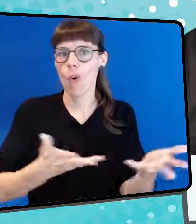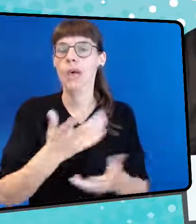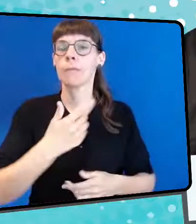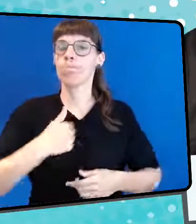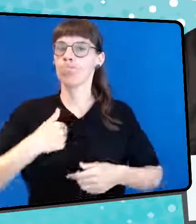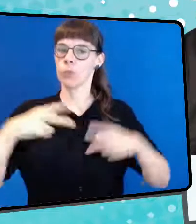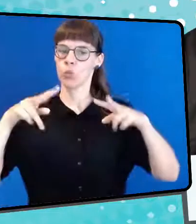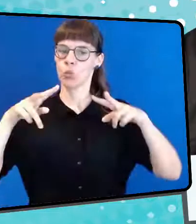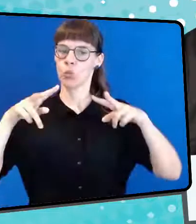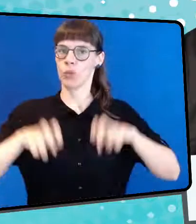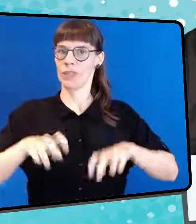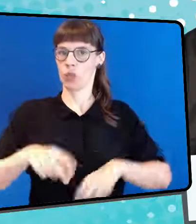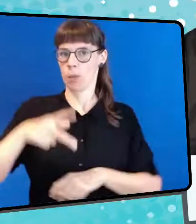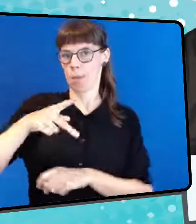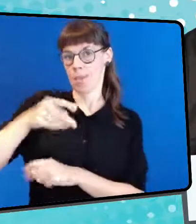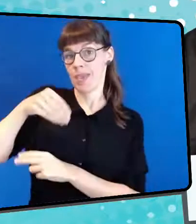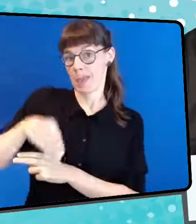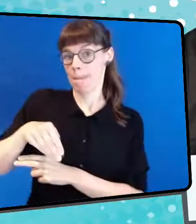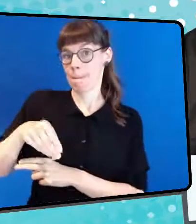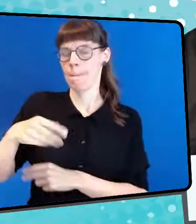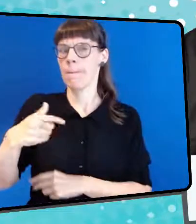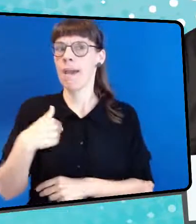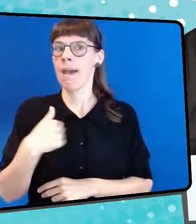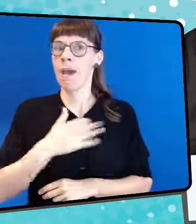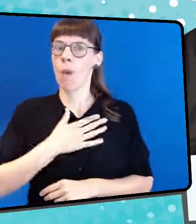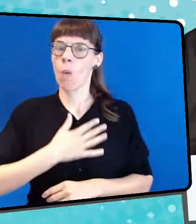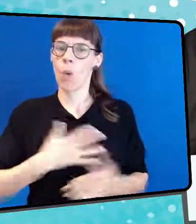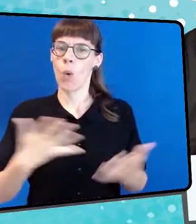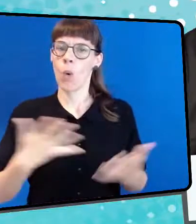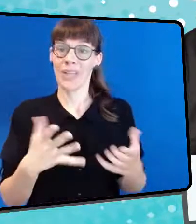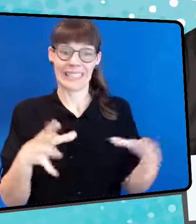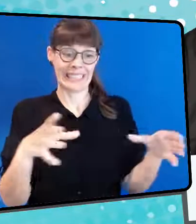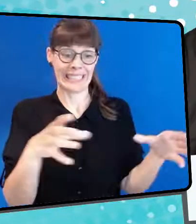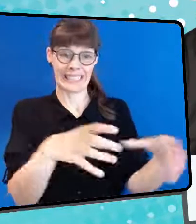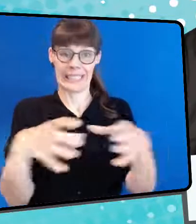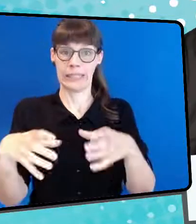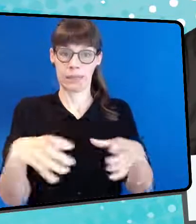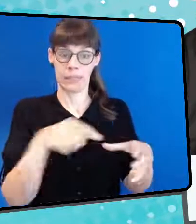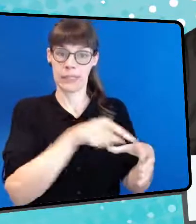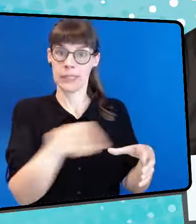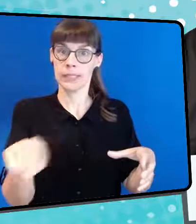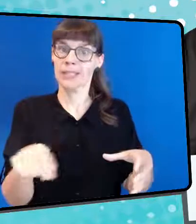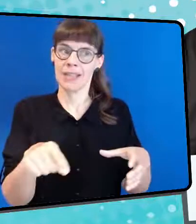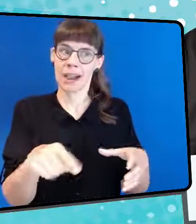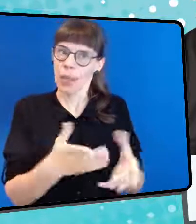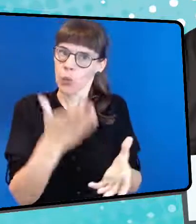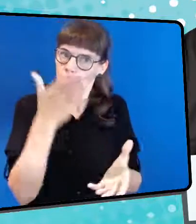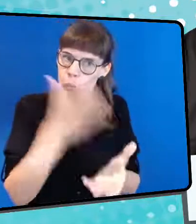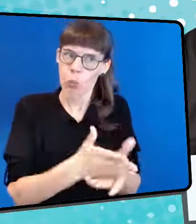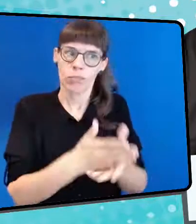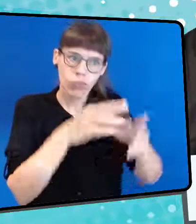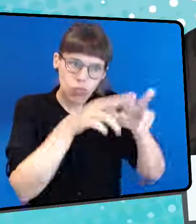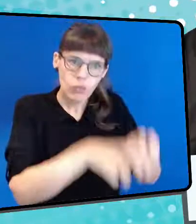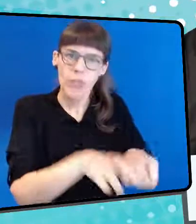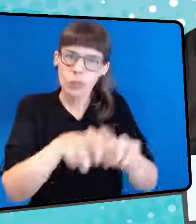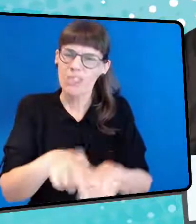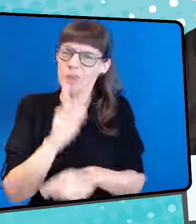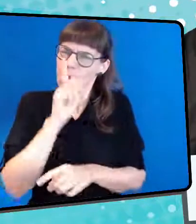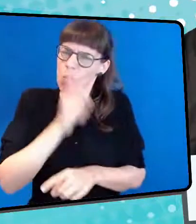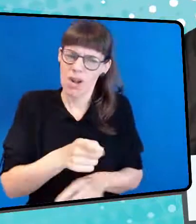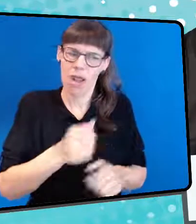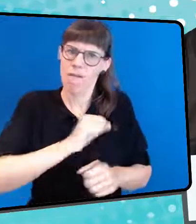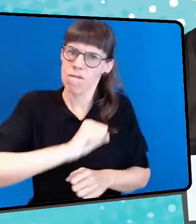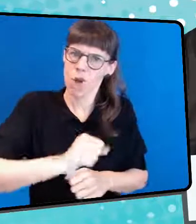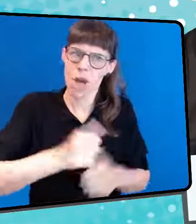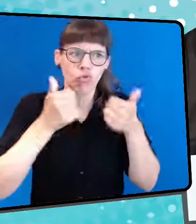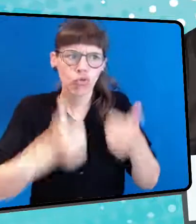is to try and just make sure that the research teams are able to really do the research, in the best possible way, as fast as possible,